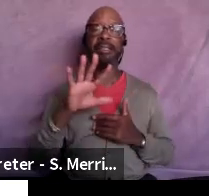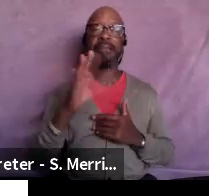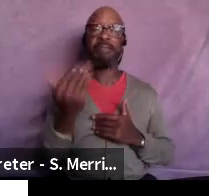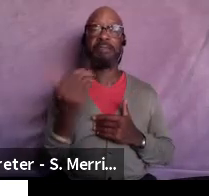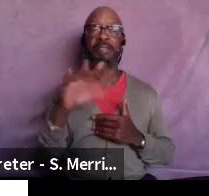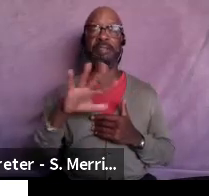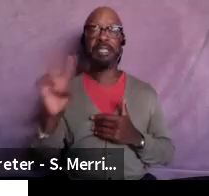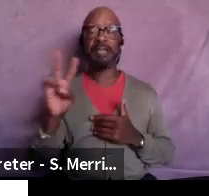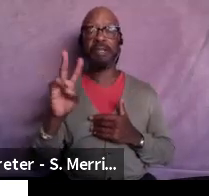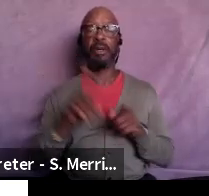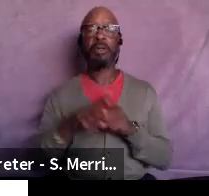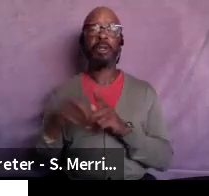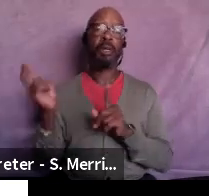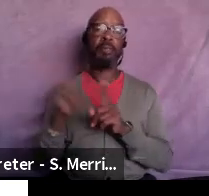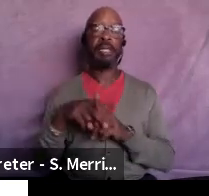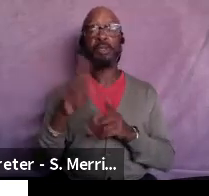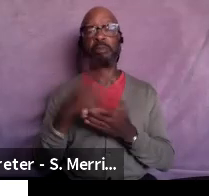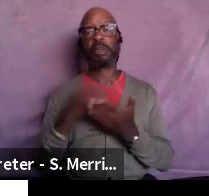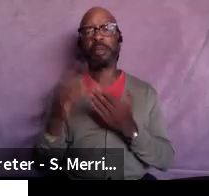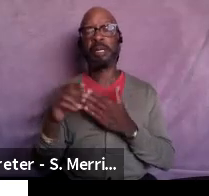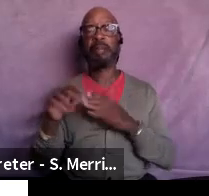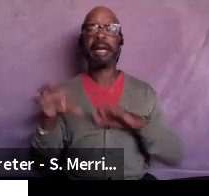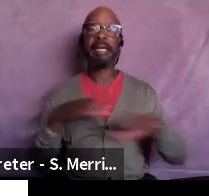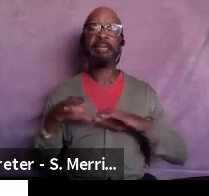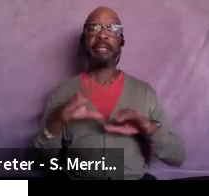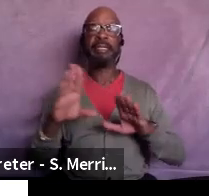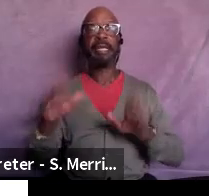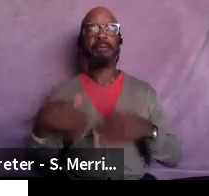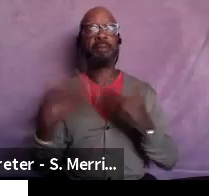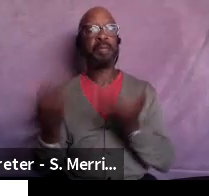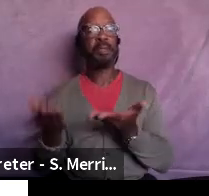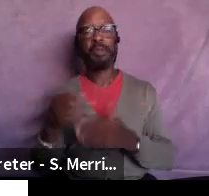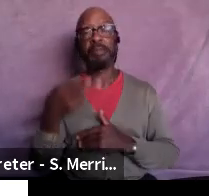to program activities that are administered by HHS